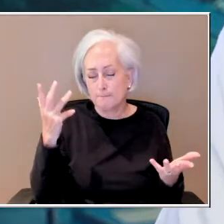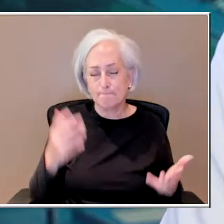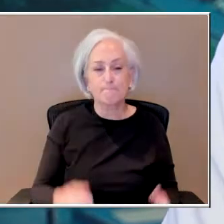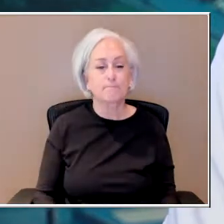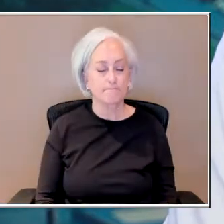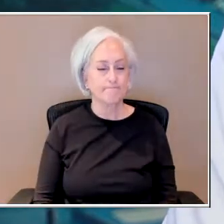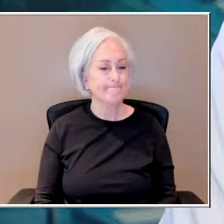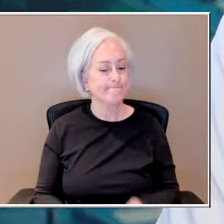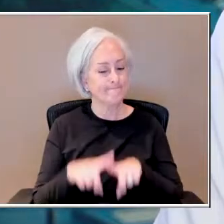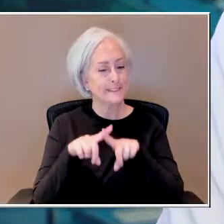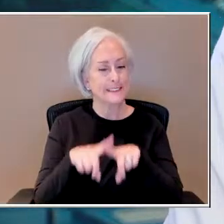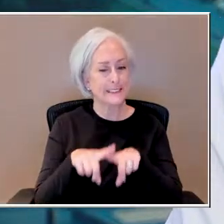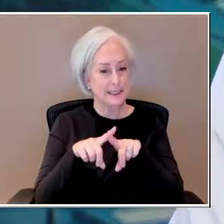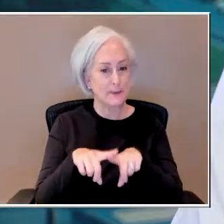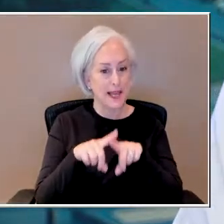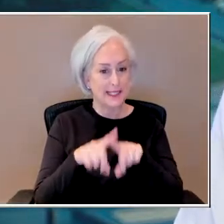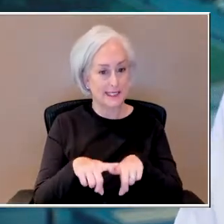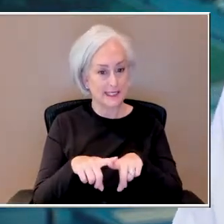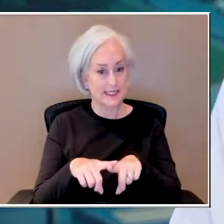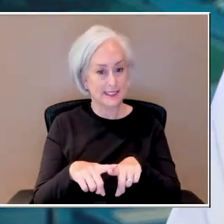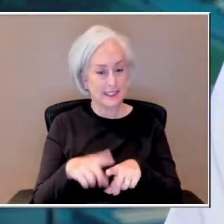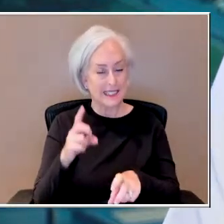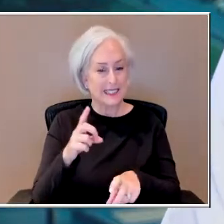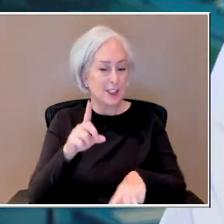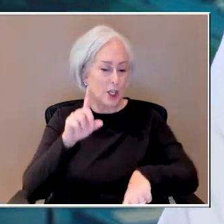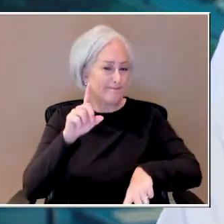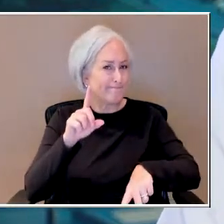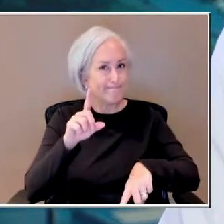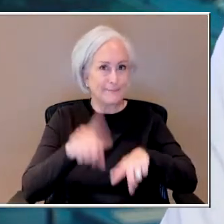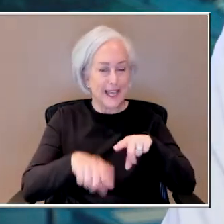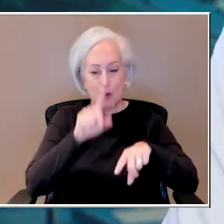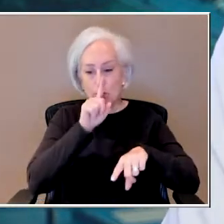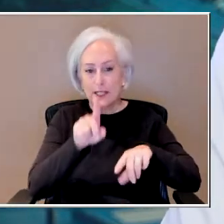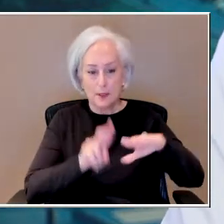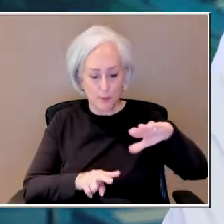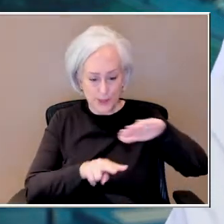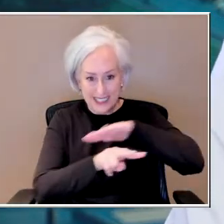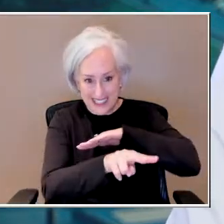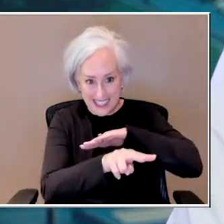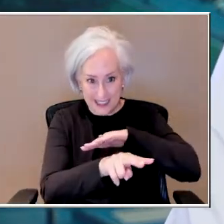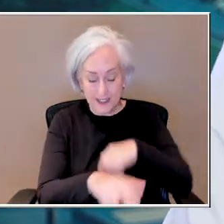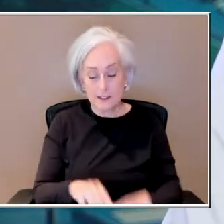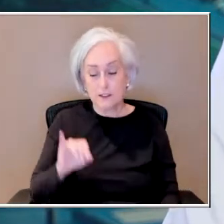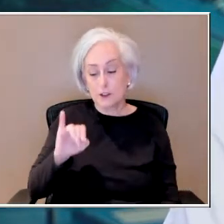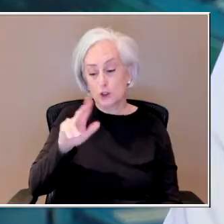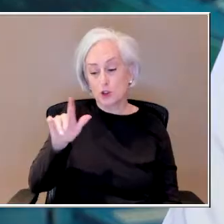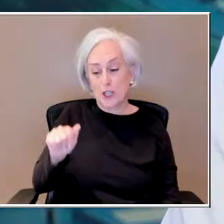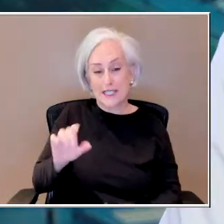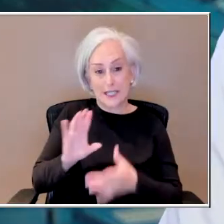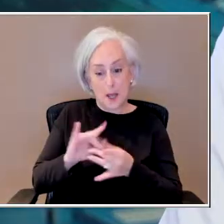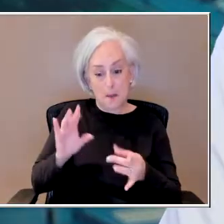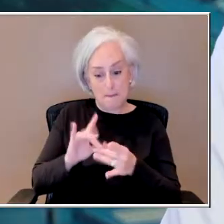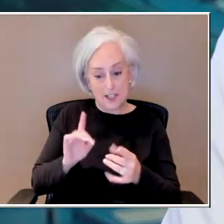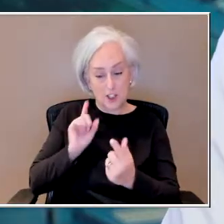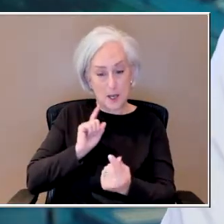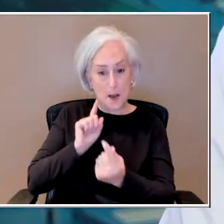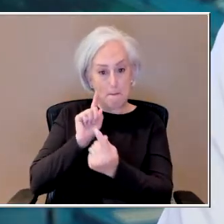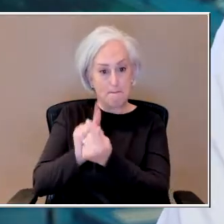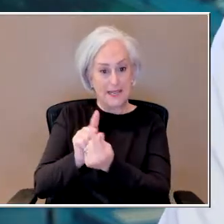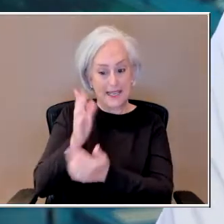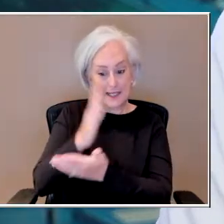I mean, it's hard to predict that. There's possibilities. As Jessica mentioned, meeting some people in the Prune